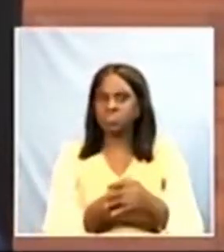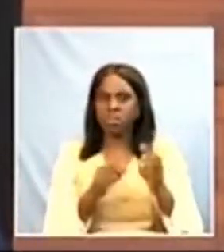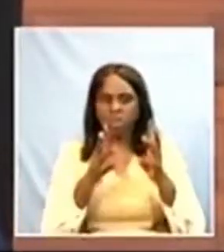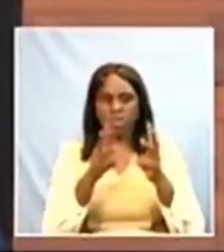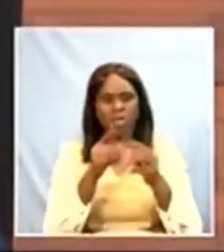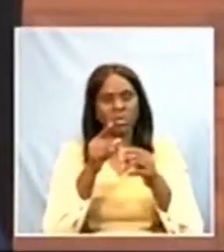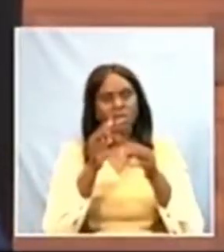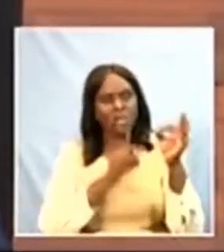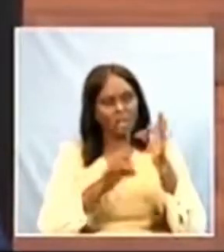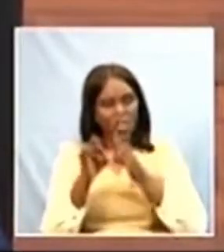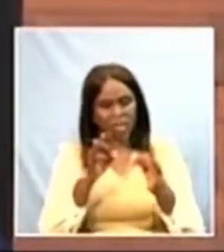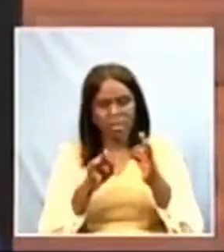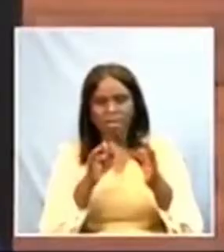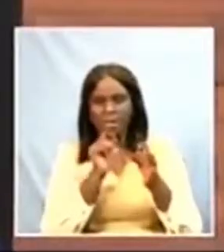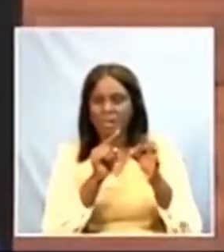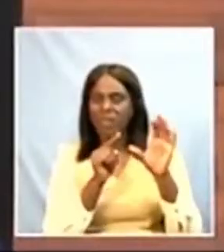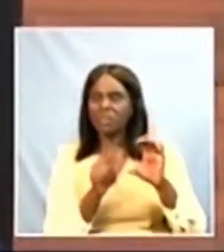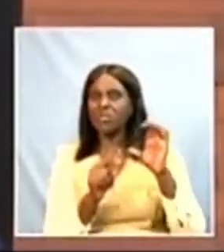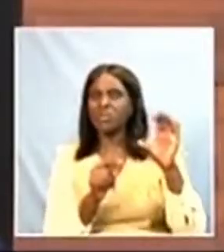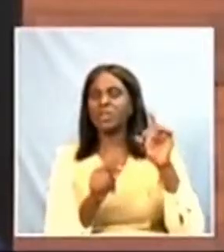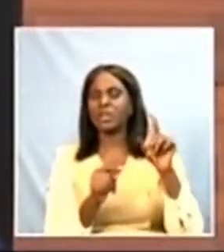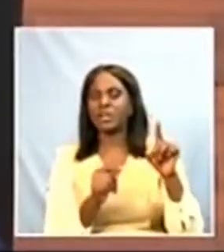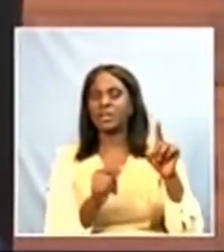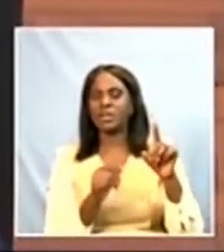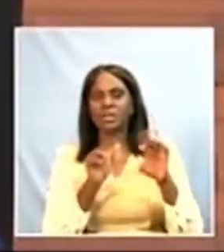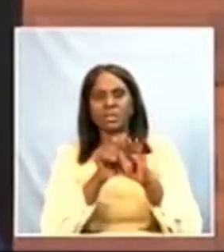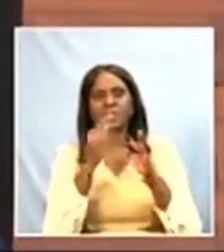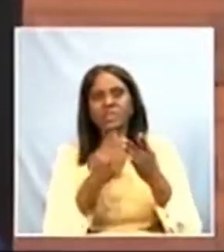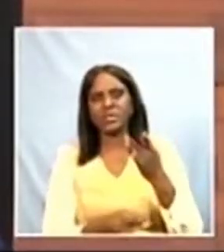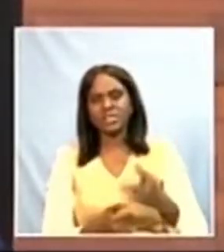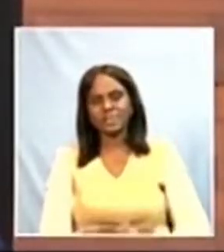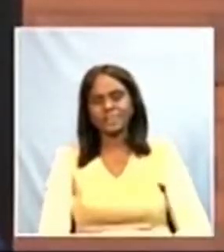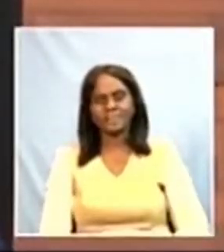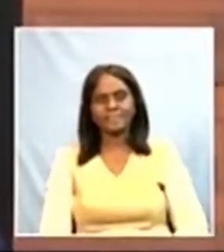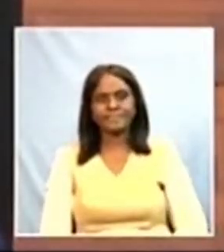been spending that component. On what?